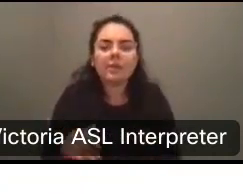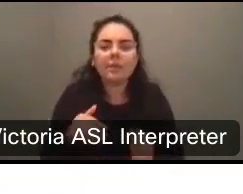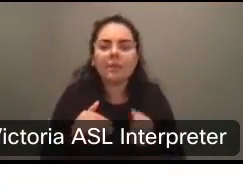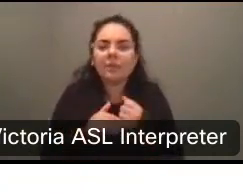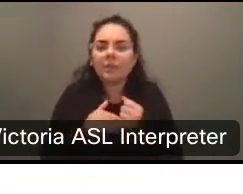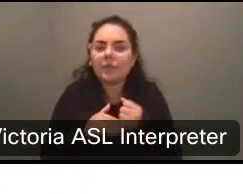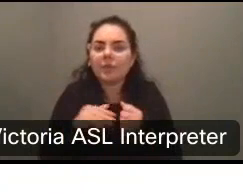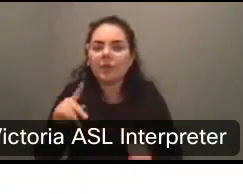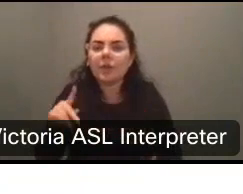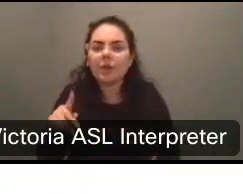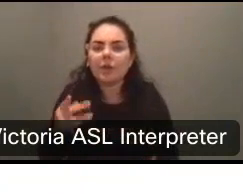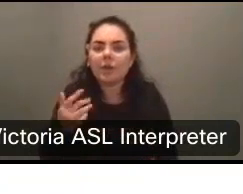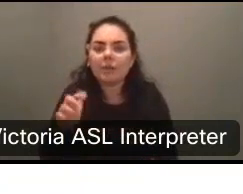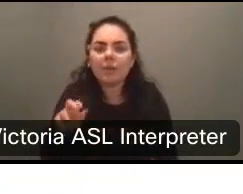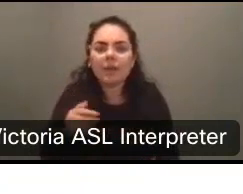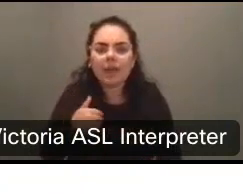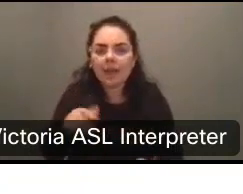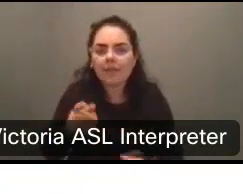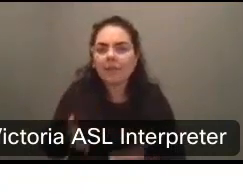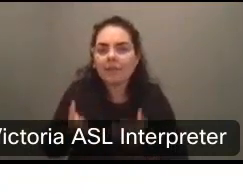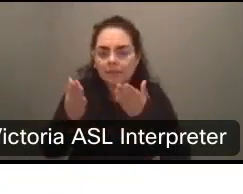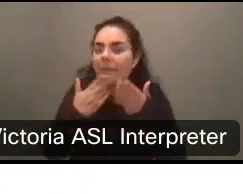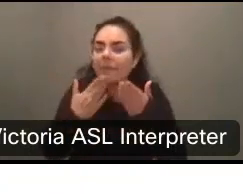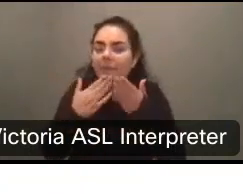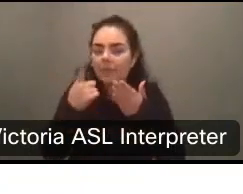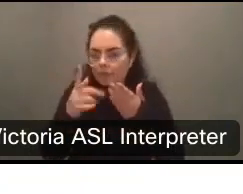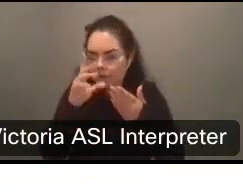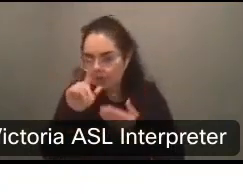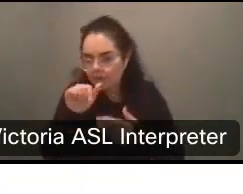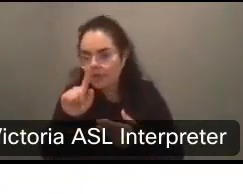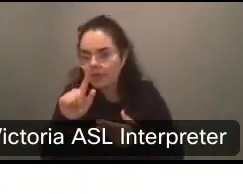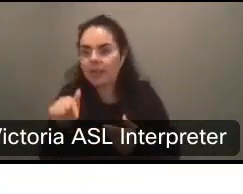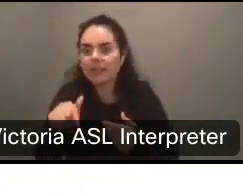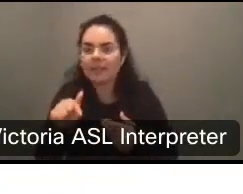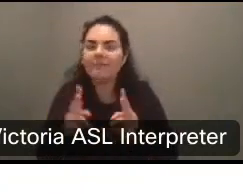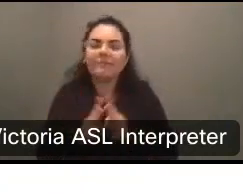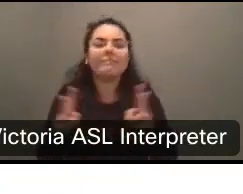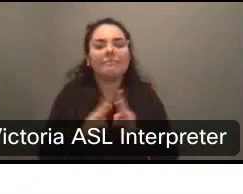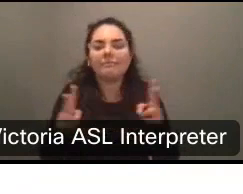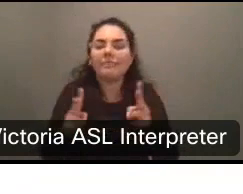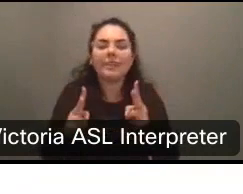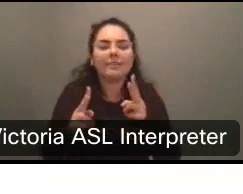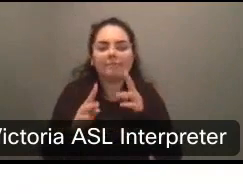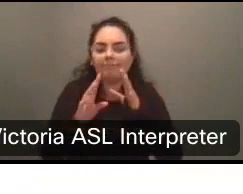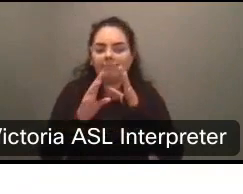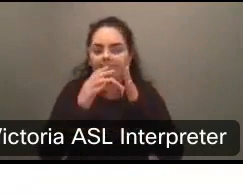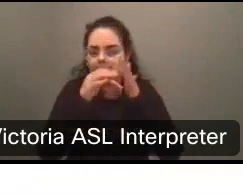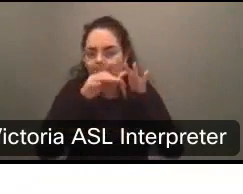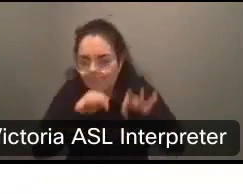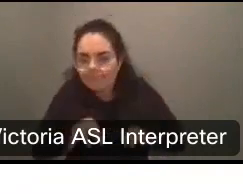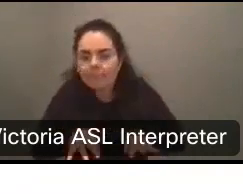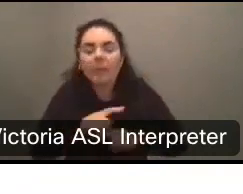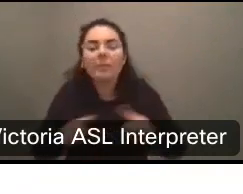only have a suggestion. Again, thank you for the data. This is very, very illustrative. If we